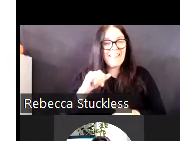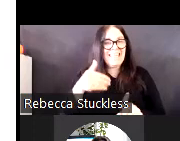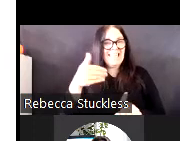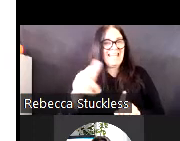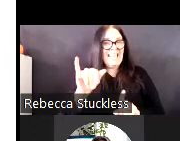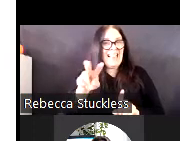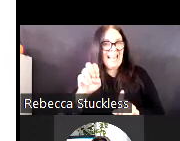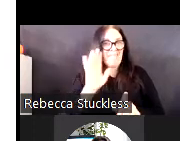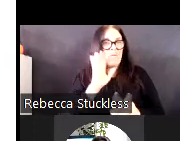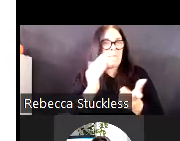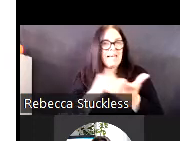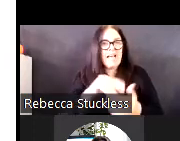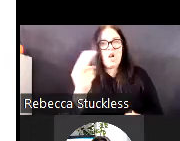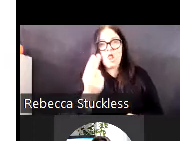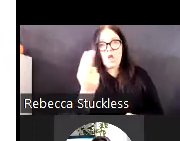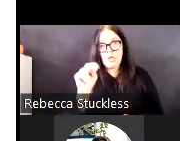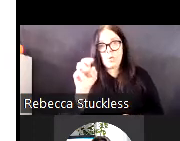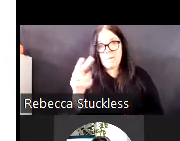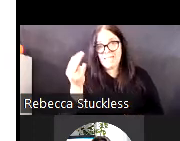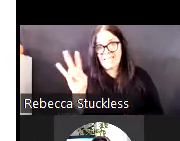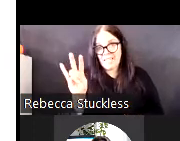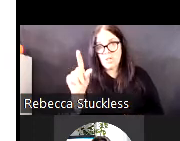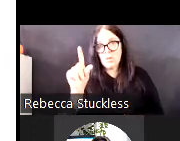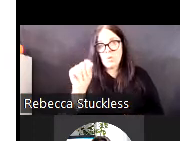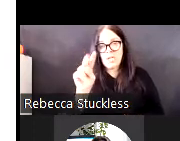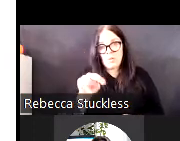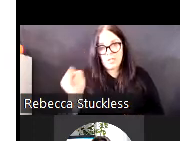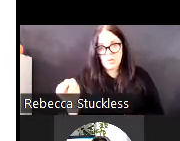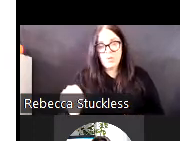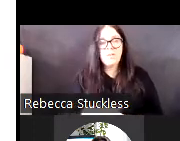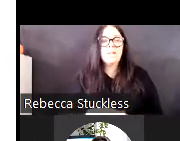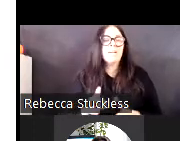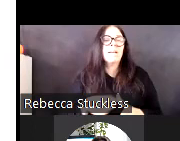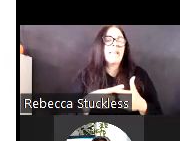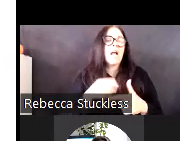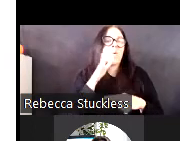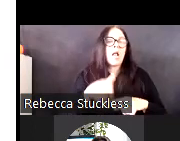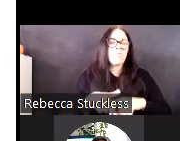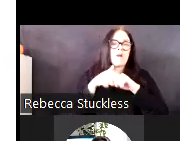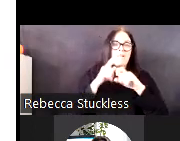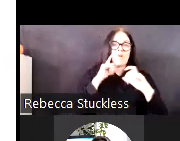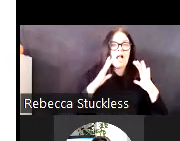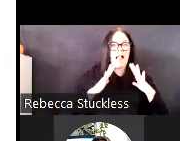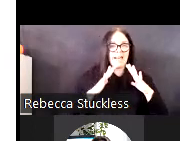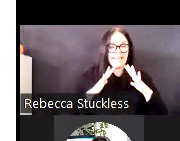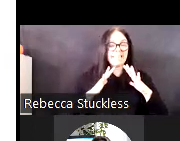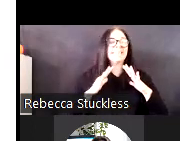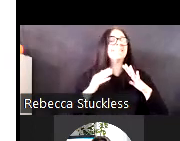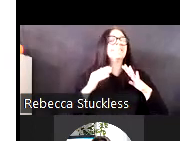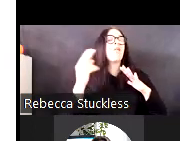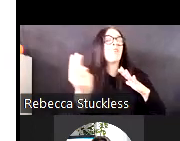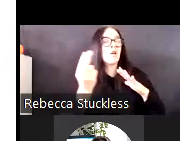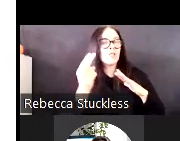live again on Thursday, November 17th, 2022. And then we'll take a little break for the holidays and we'll return on Thursday,